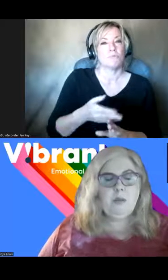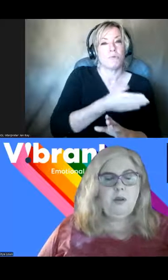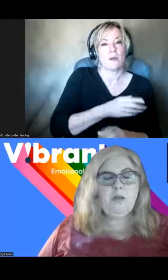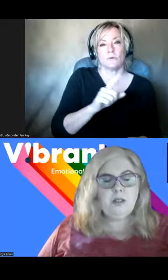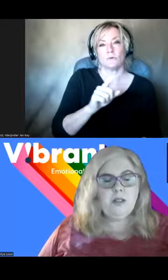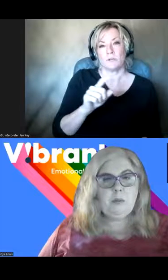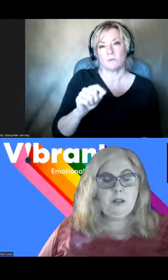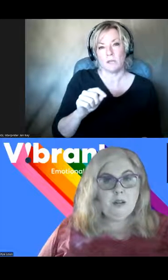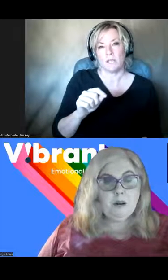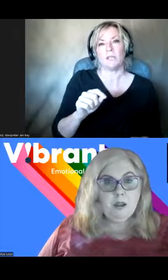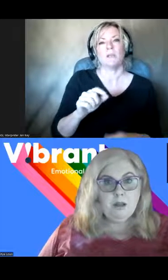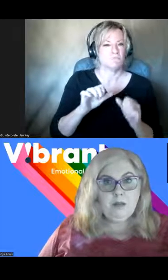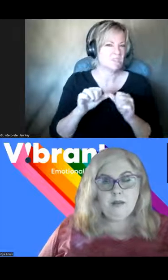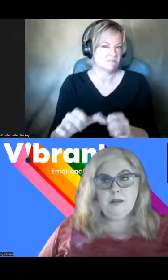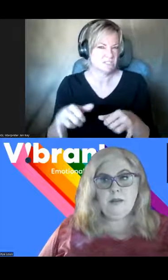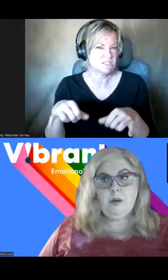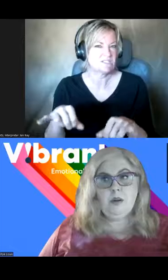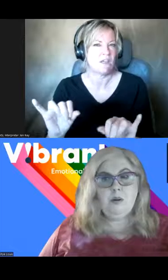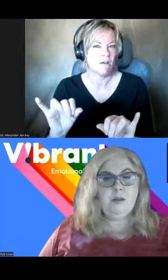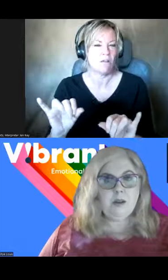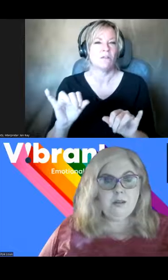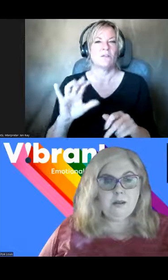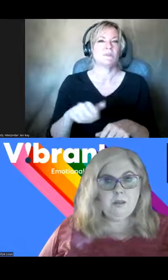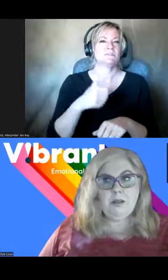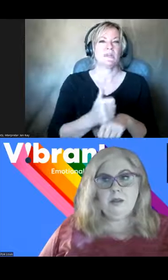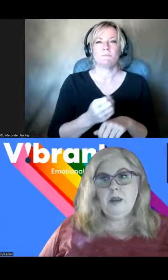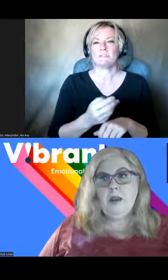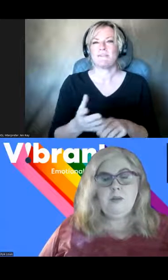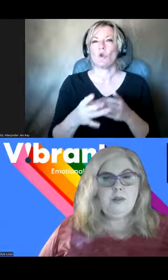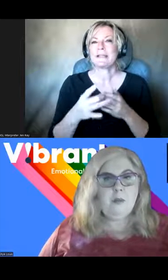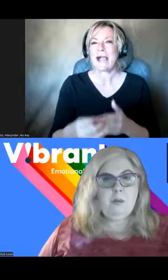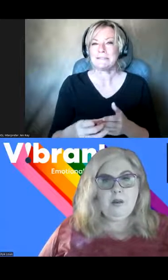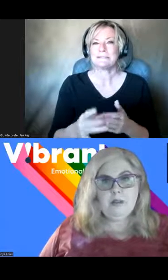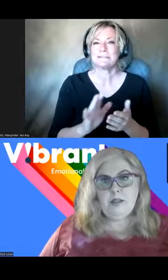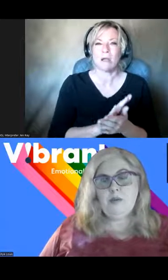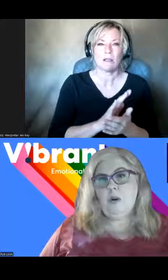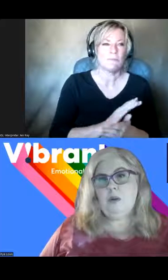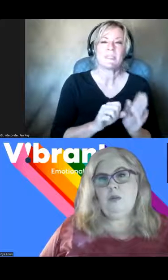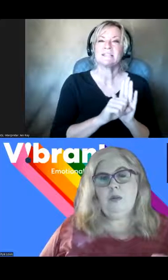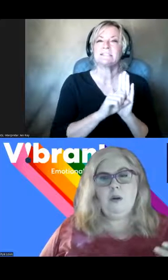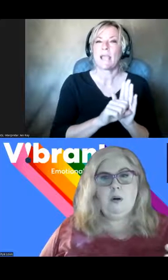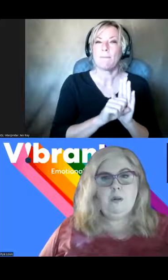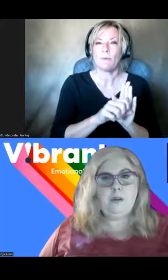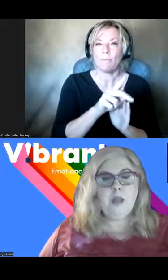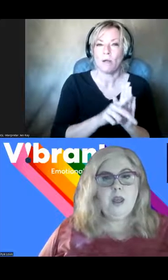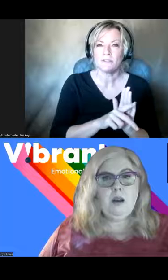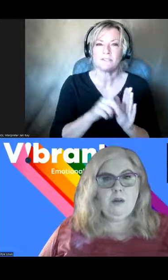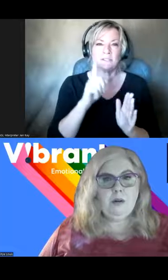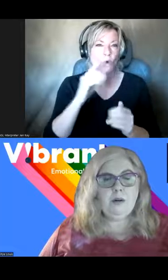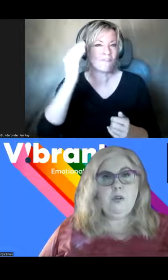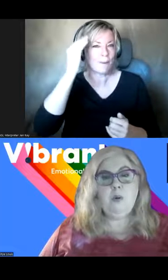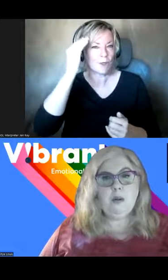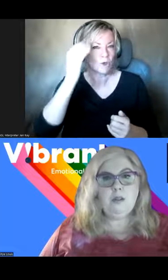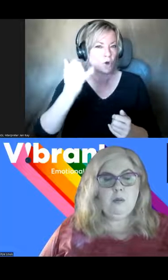but we've continued to put together and advance a number of guidance documents, sample policies for working with familiar callers,